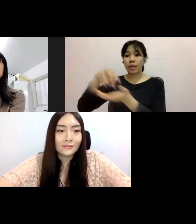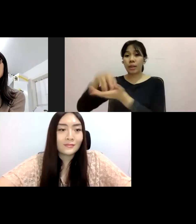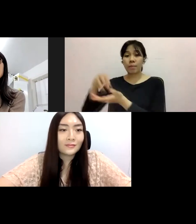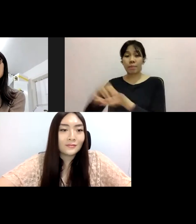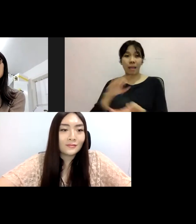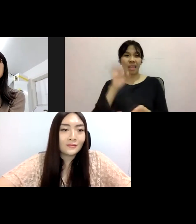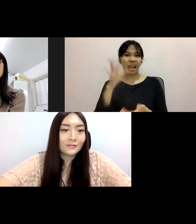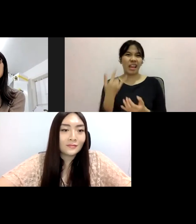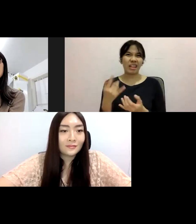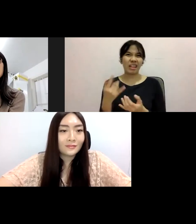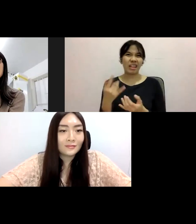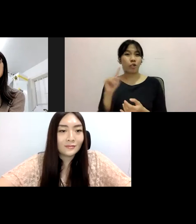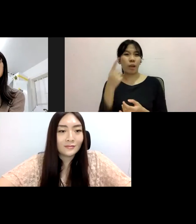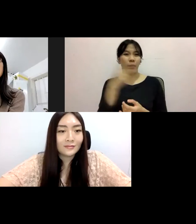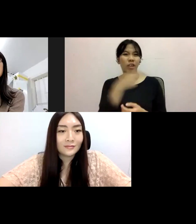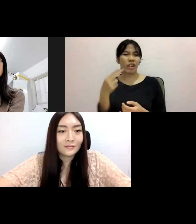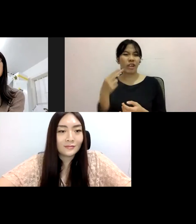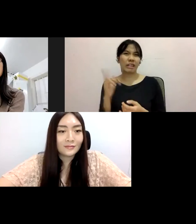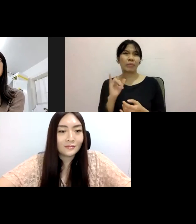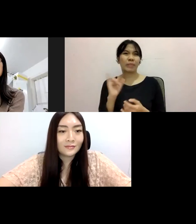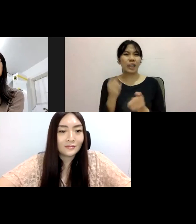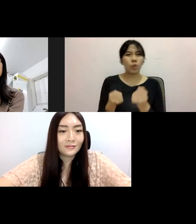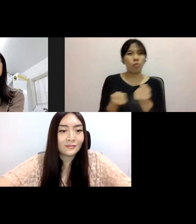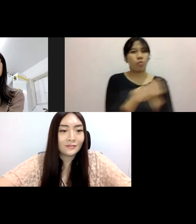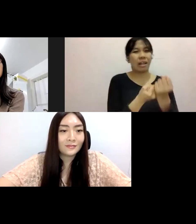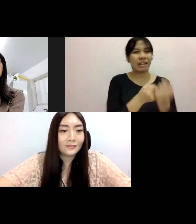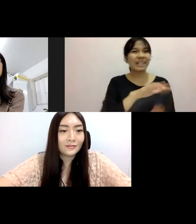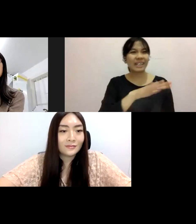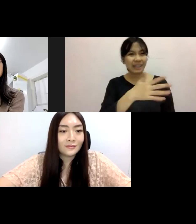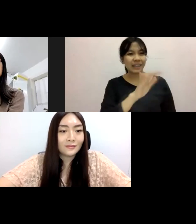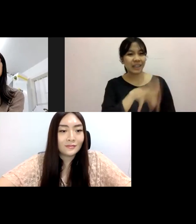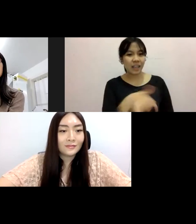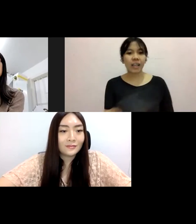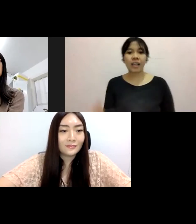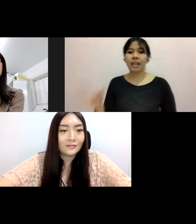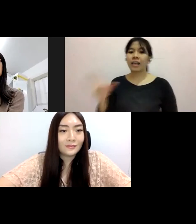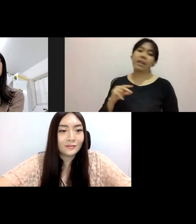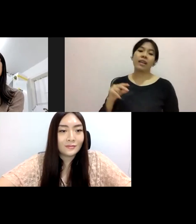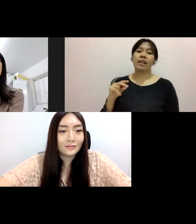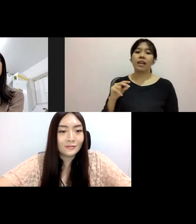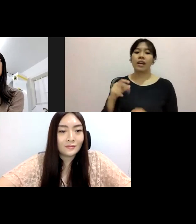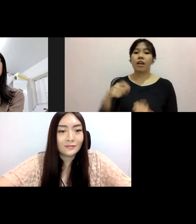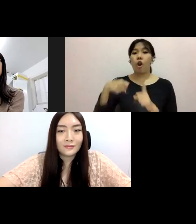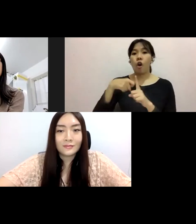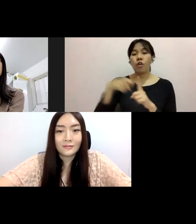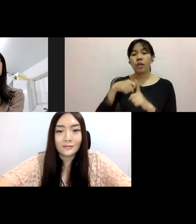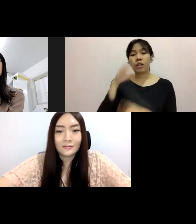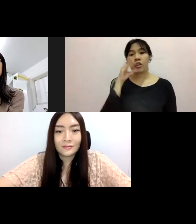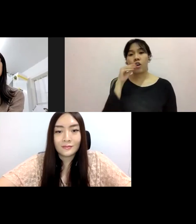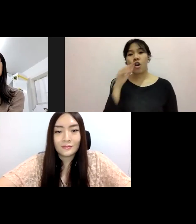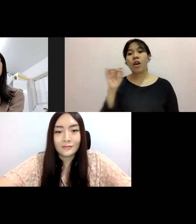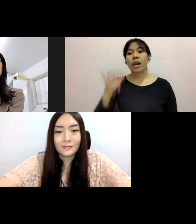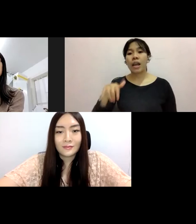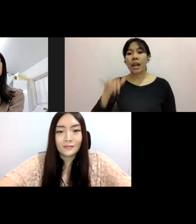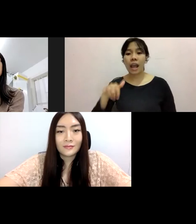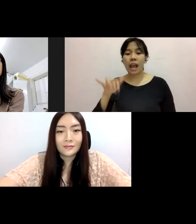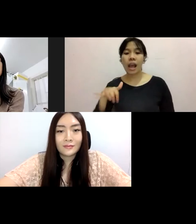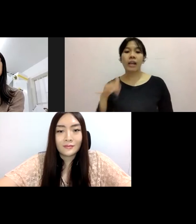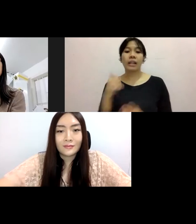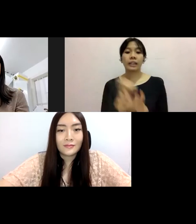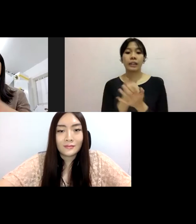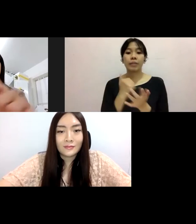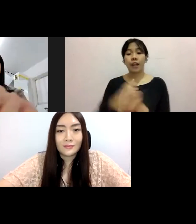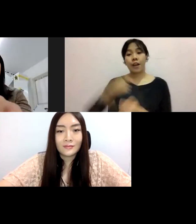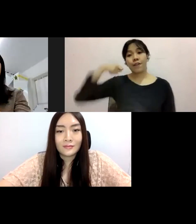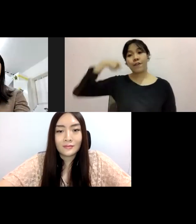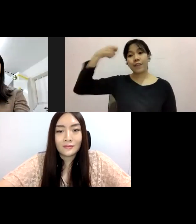Yeah, actually, the objective of the film is that I just want to tell my my